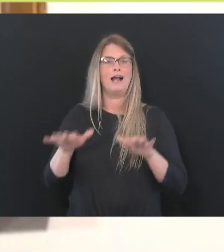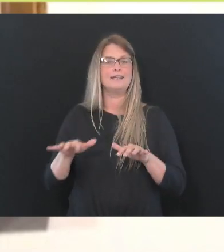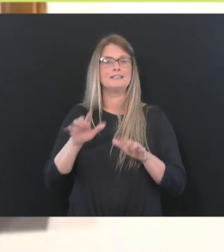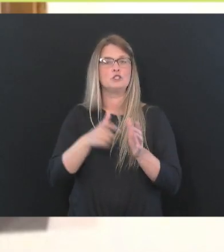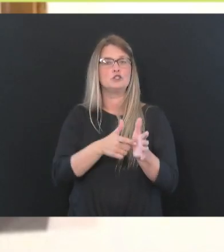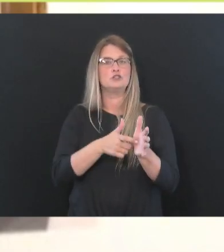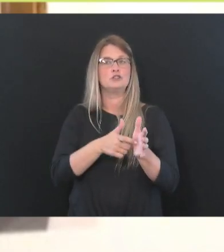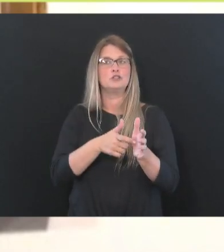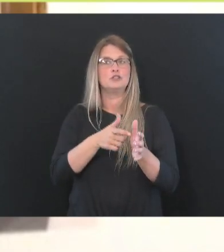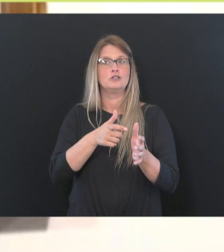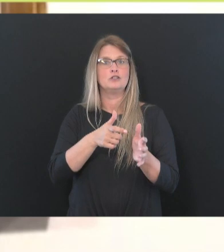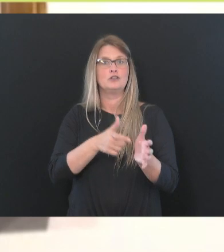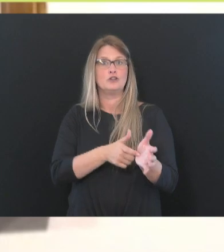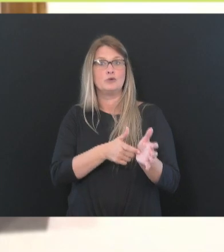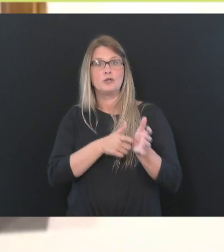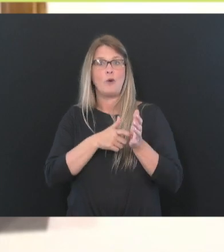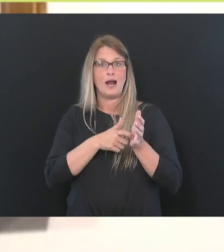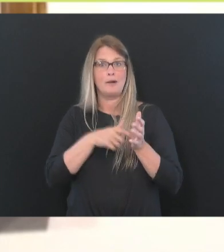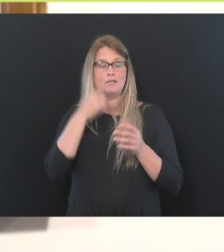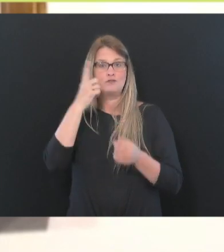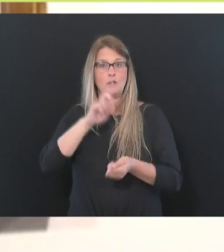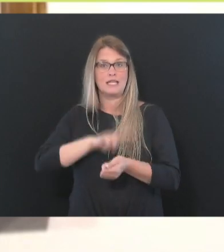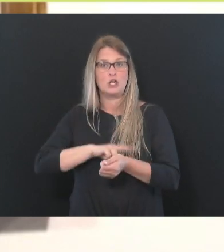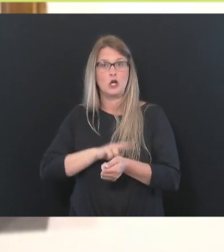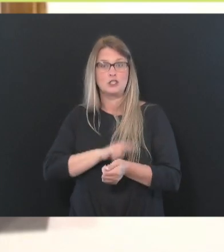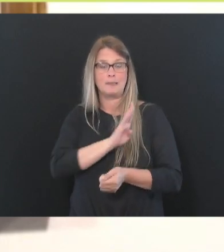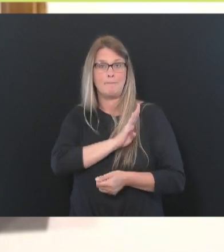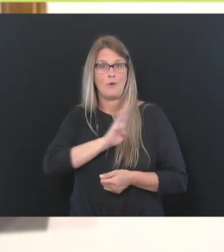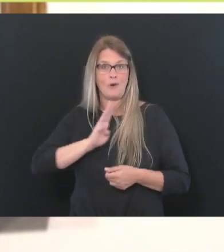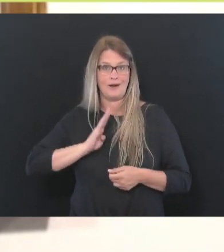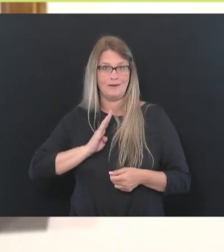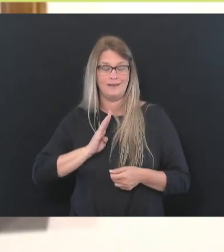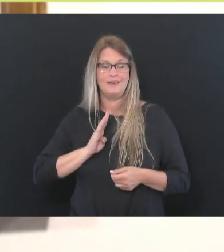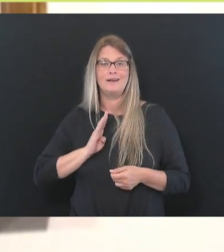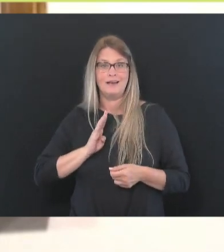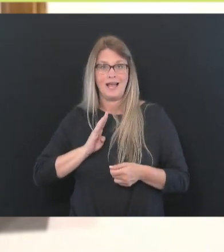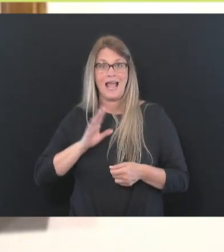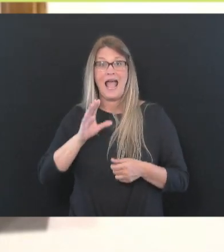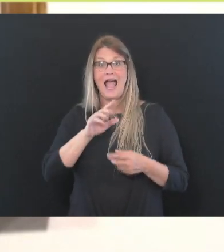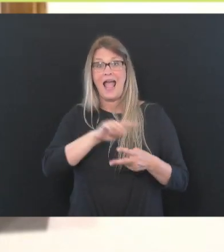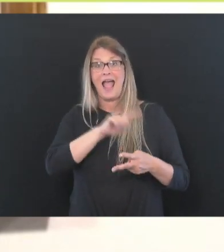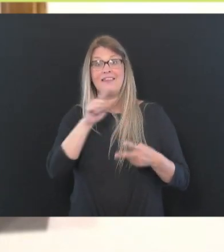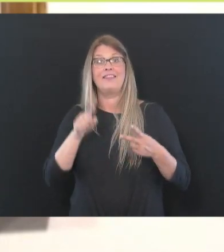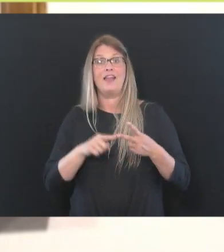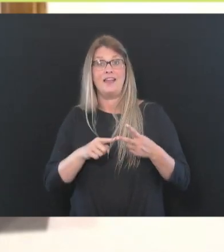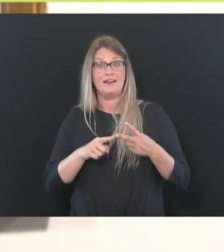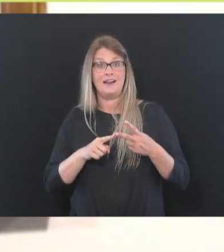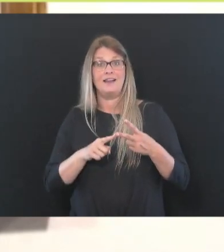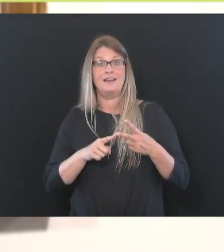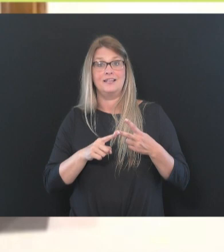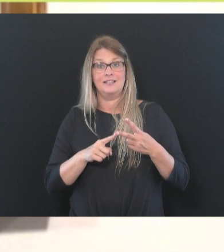the nursing board for surge issues. And then also the